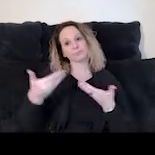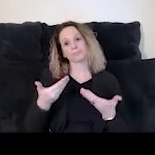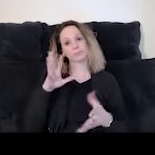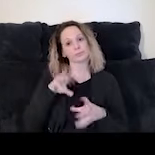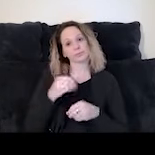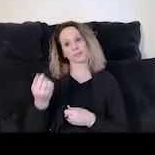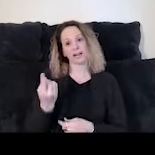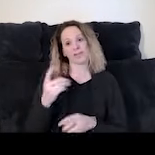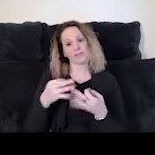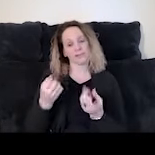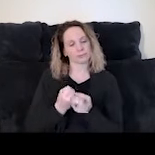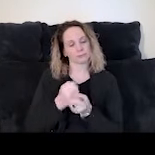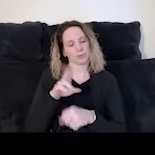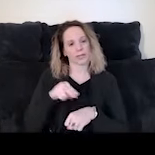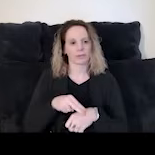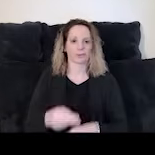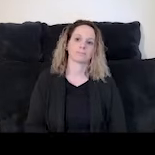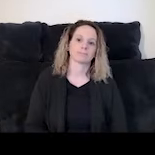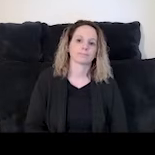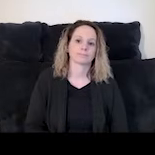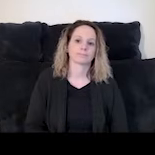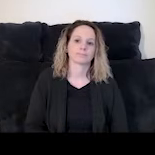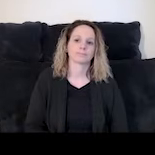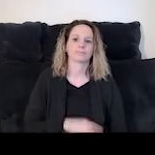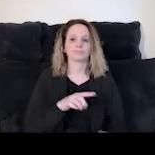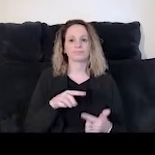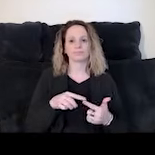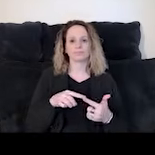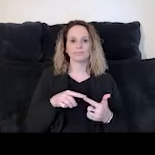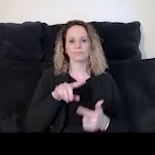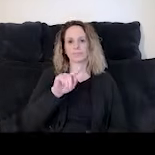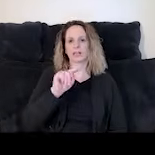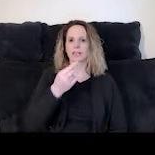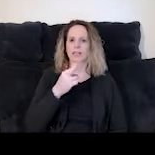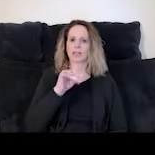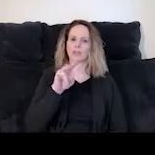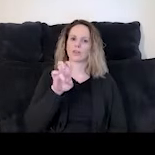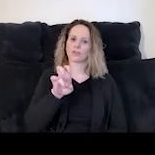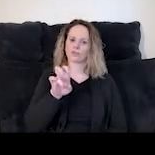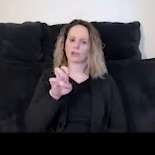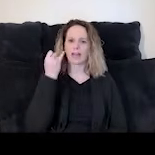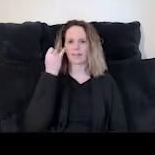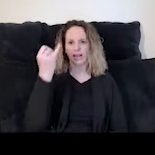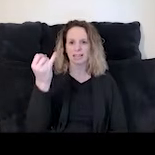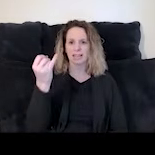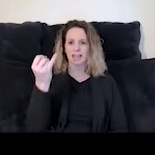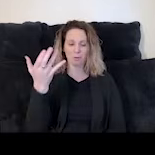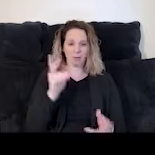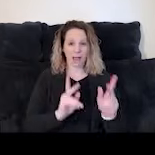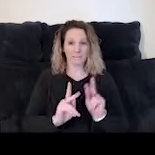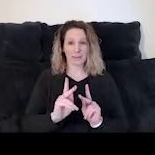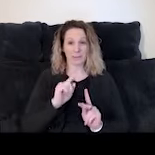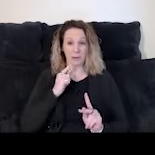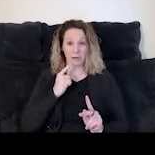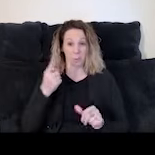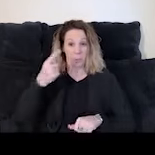as a natural support in the process. And then finally, this thrive notion. We want people to be in crisis once, if at